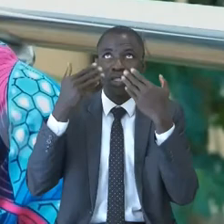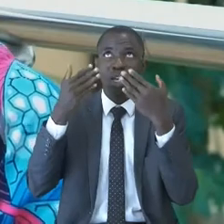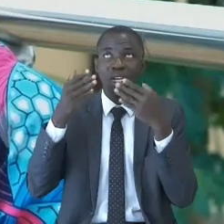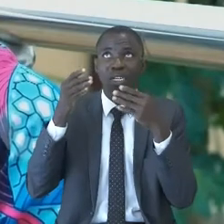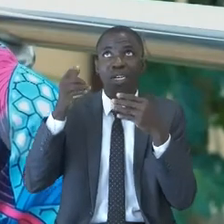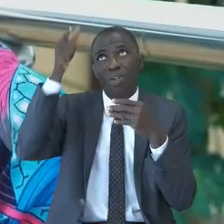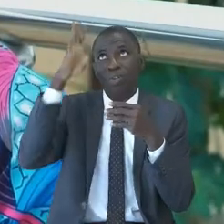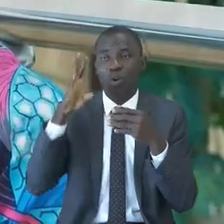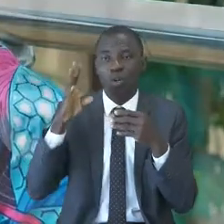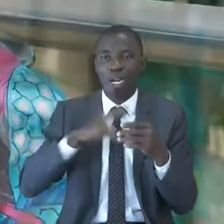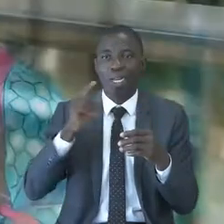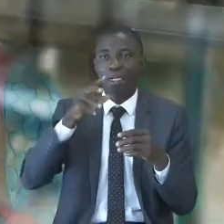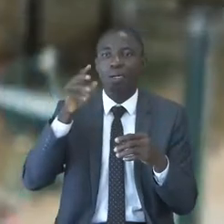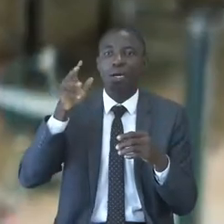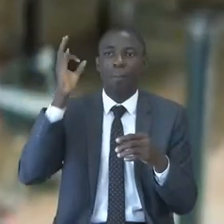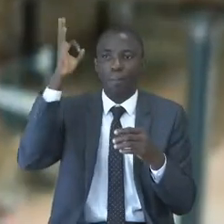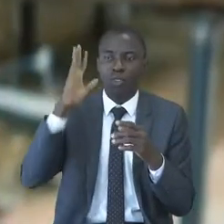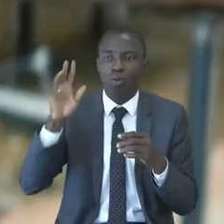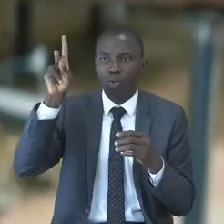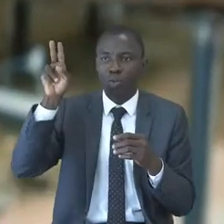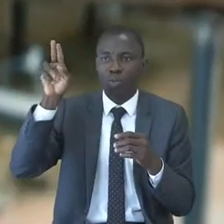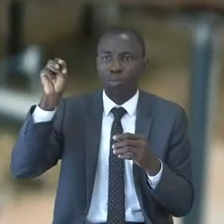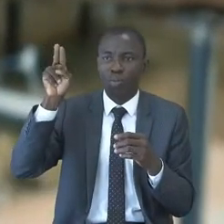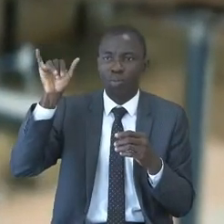God for what He has done in my life.